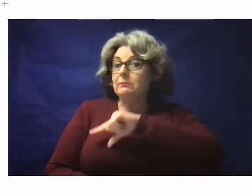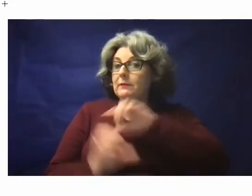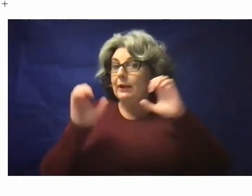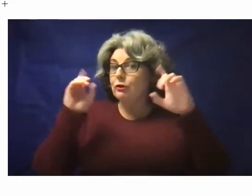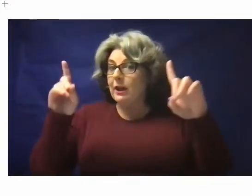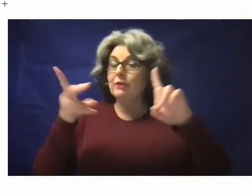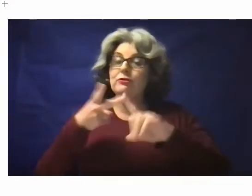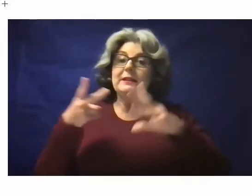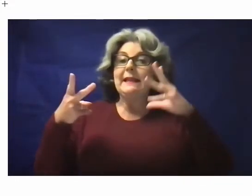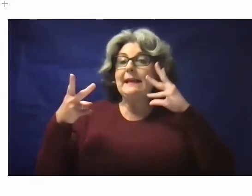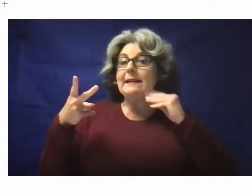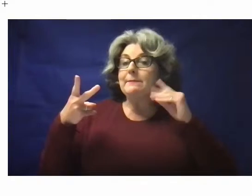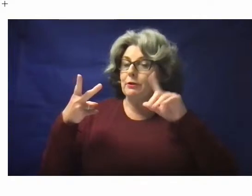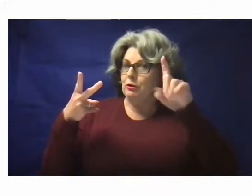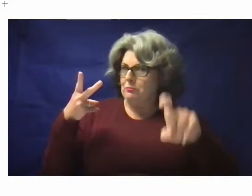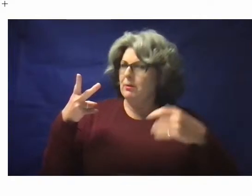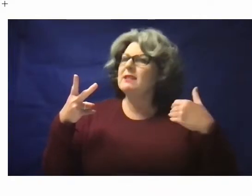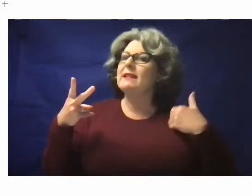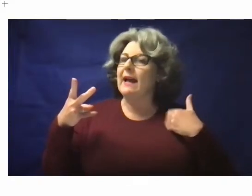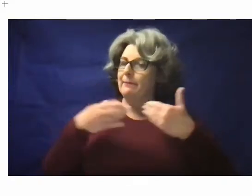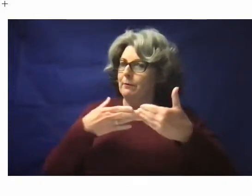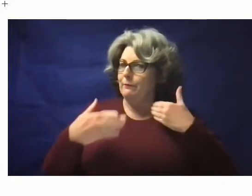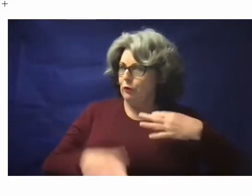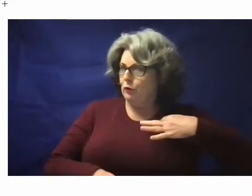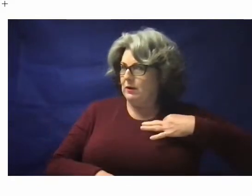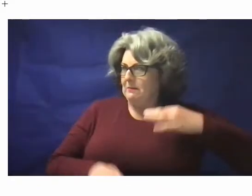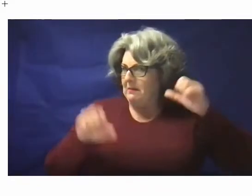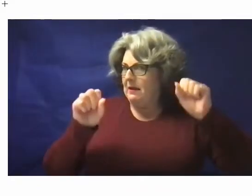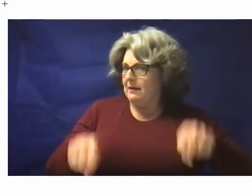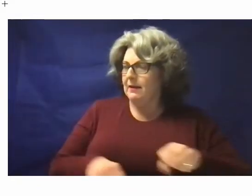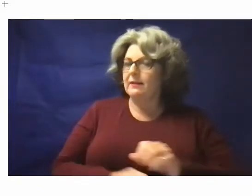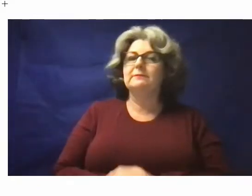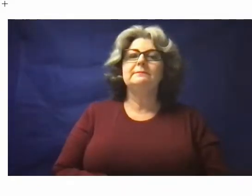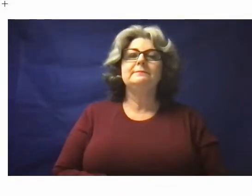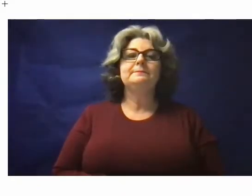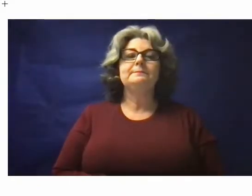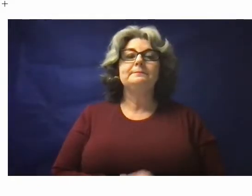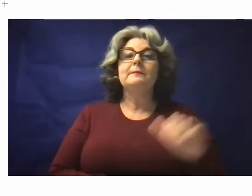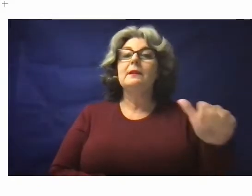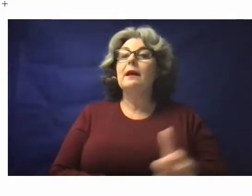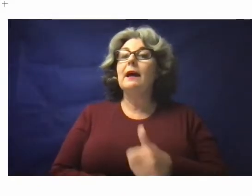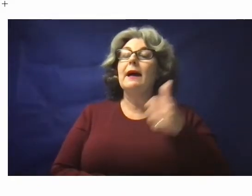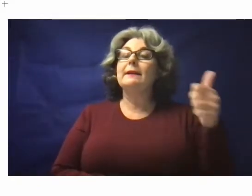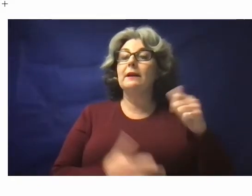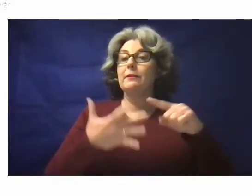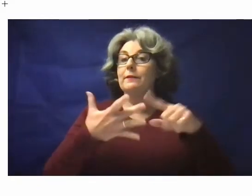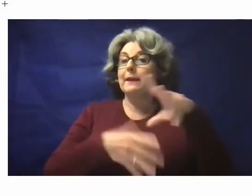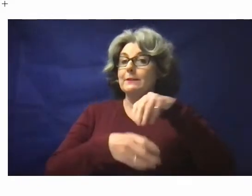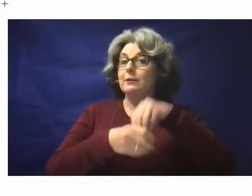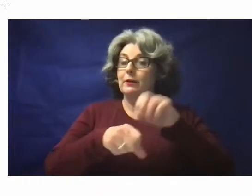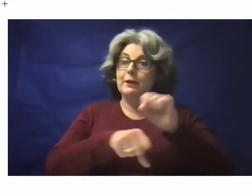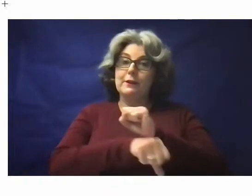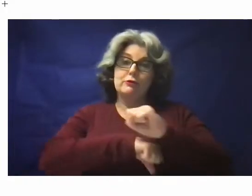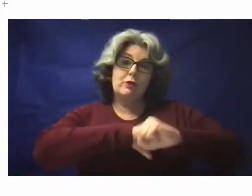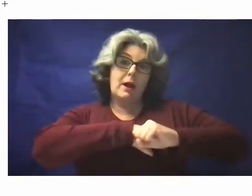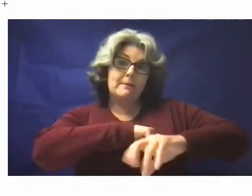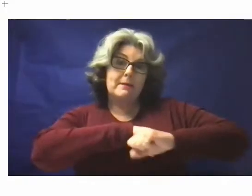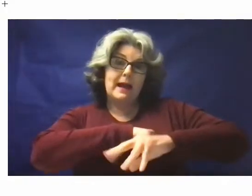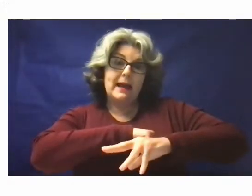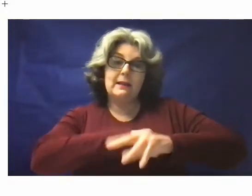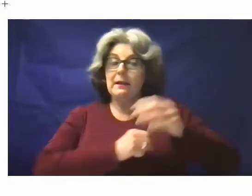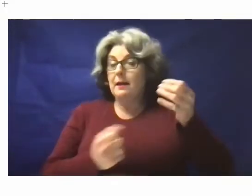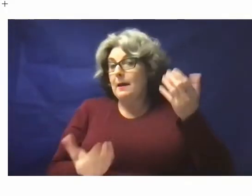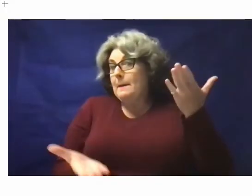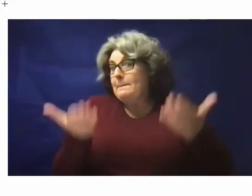experience that you need to have in order to apply. Another element that's included in the job ad is maybe